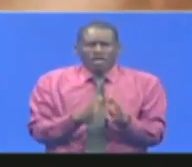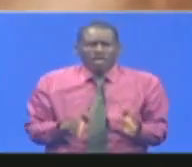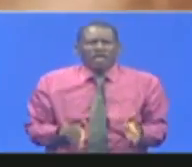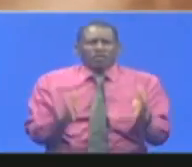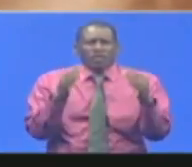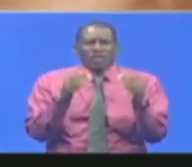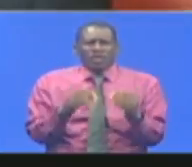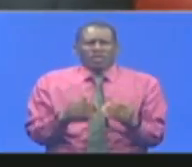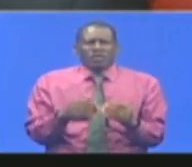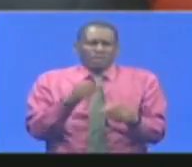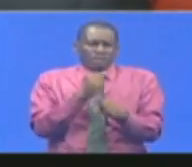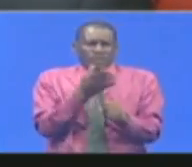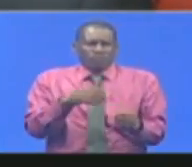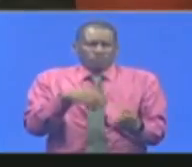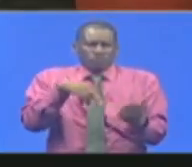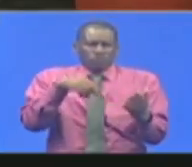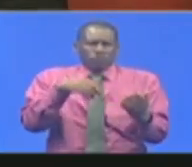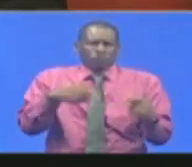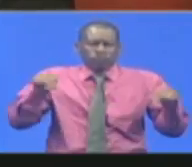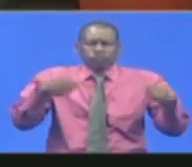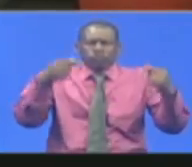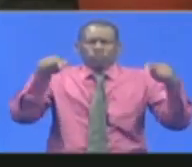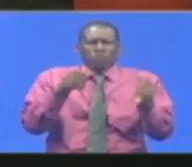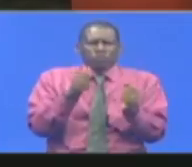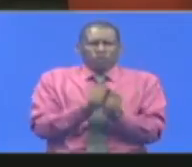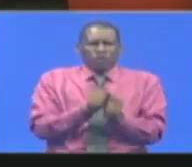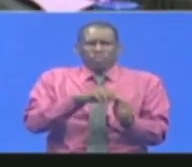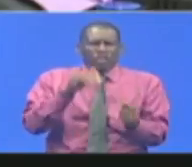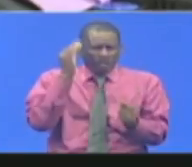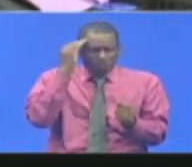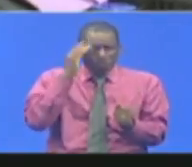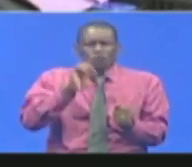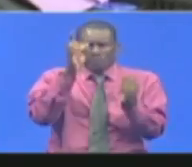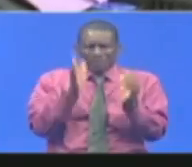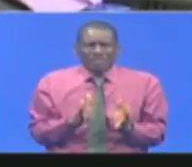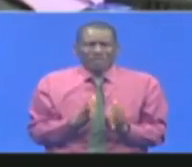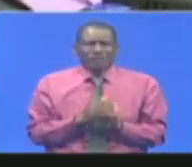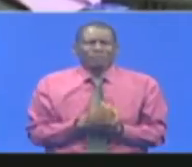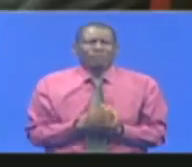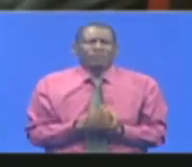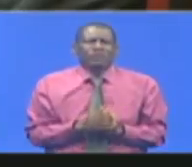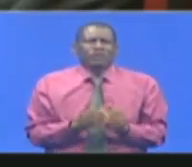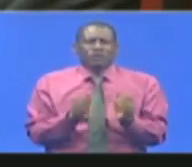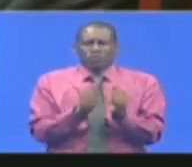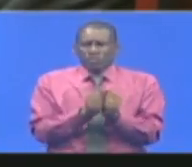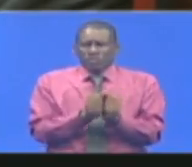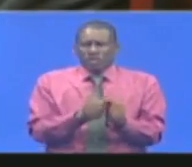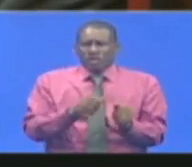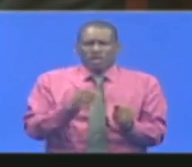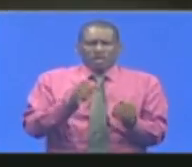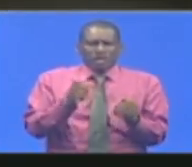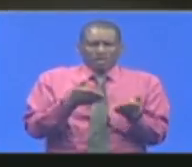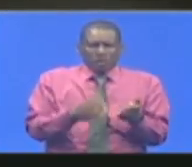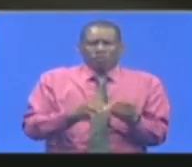stand saw him remain at loggerheads with successive education cabinet secretaries, with the incumbent Professor